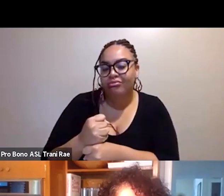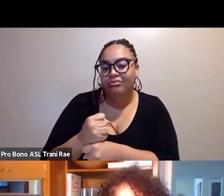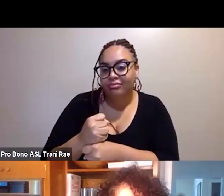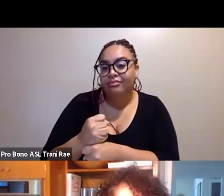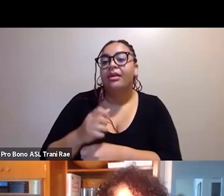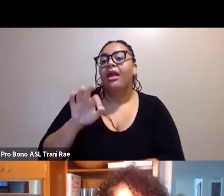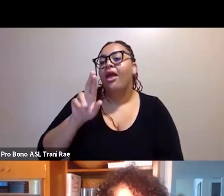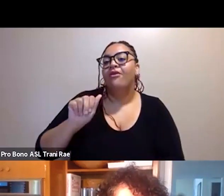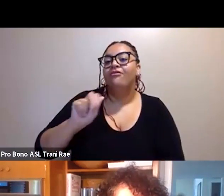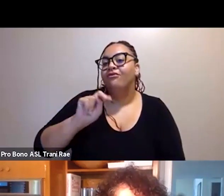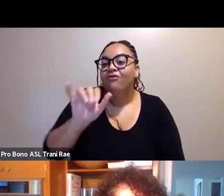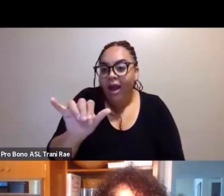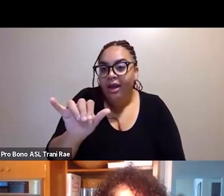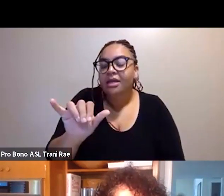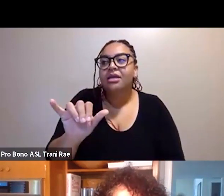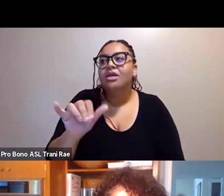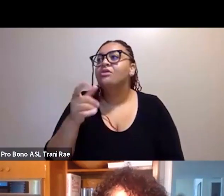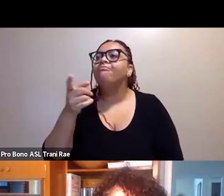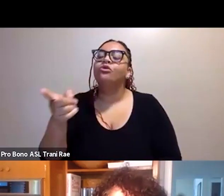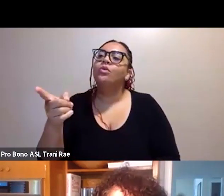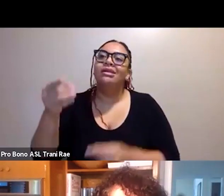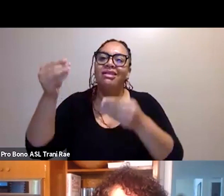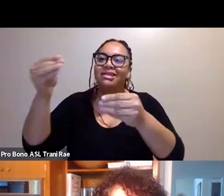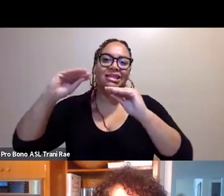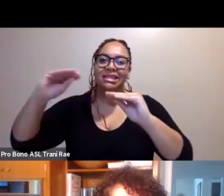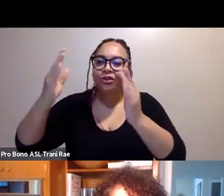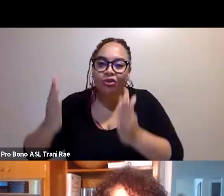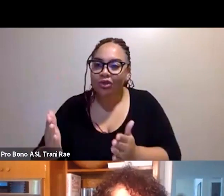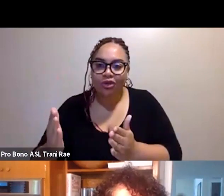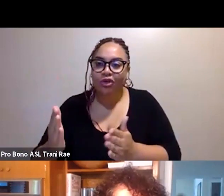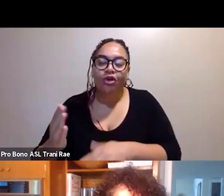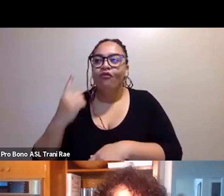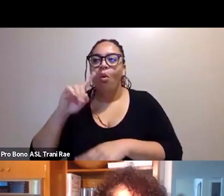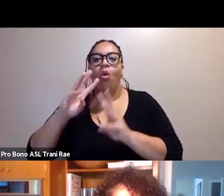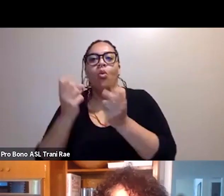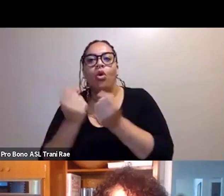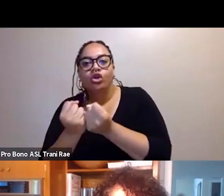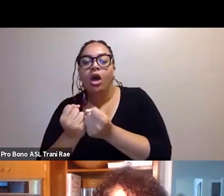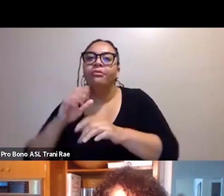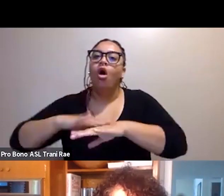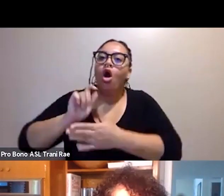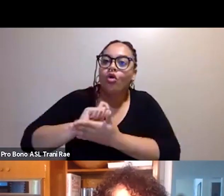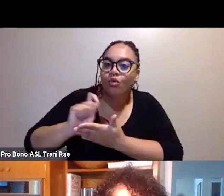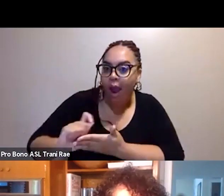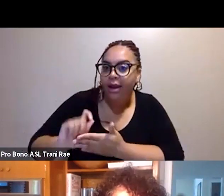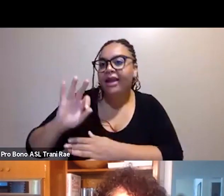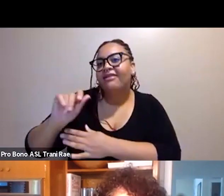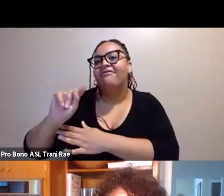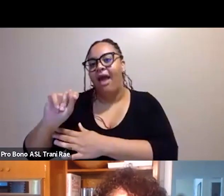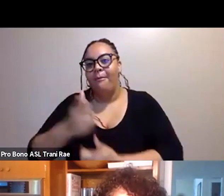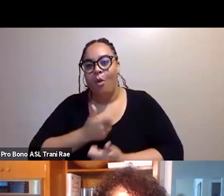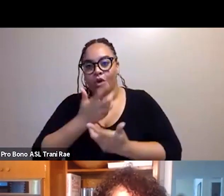Frannie was the teacher, as she said earlier, at the workshop on writing fat poetry at the NAAFA convention